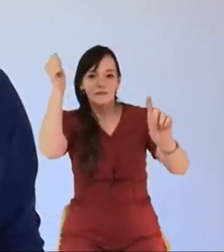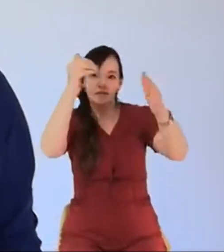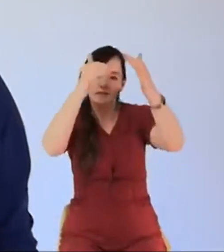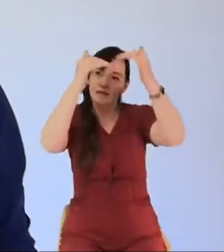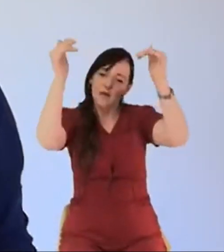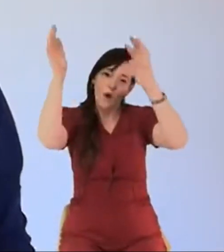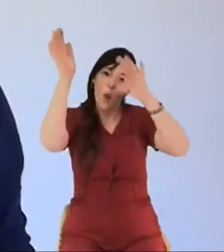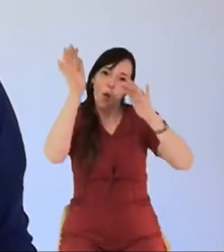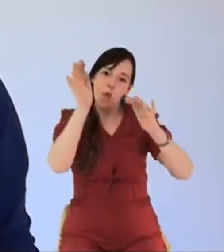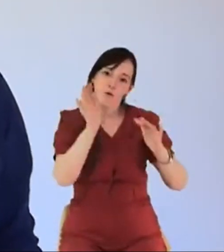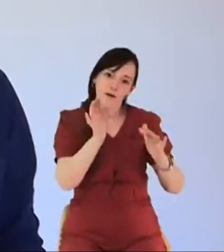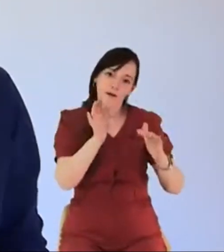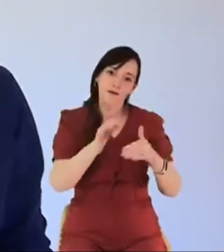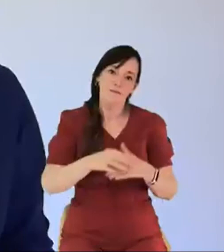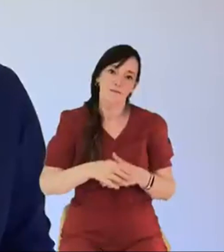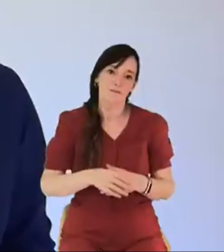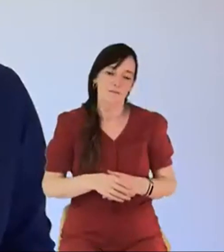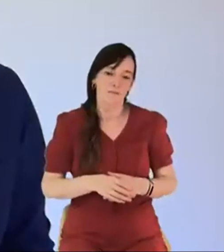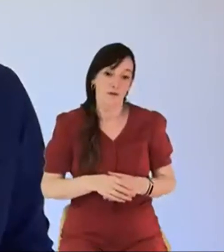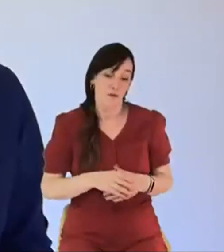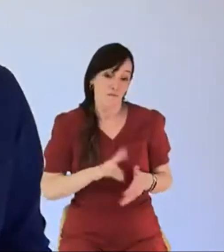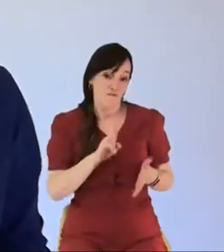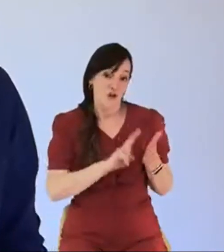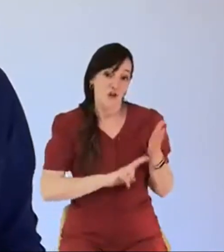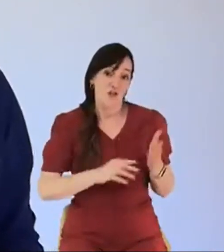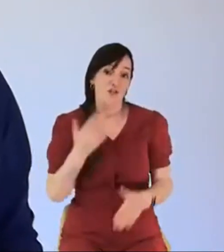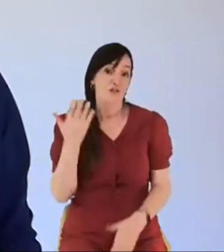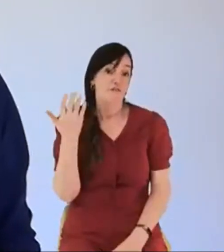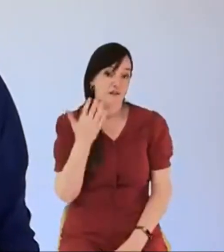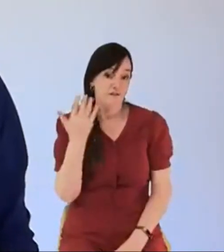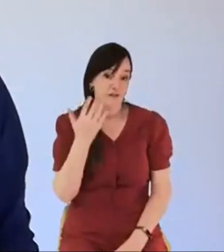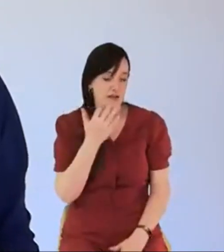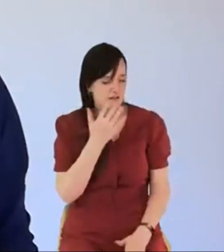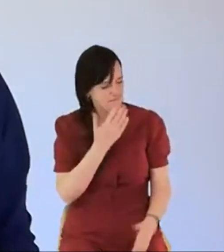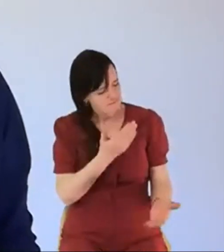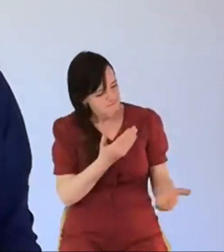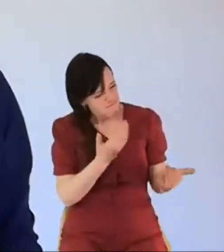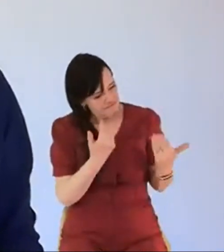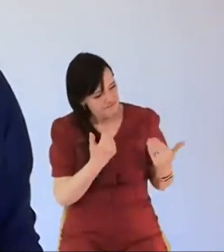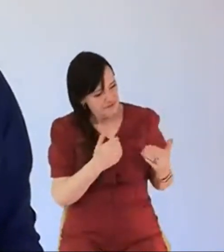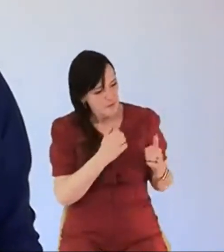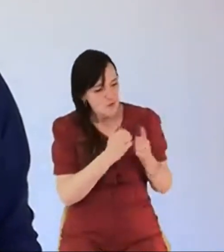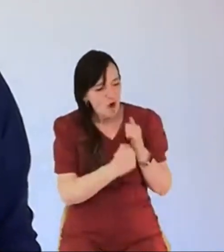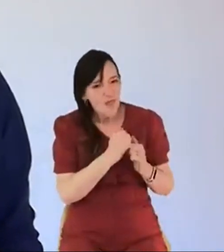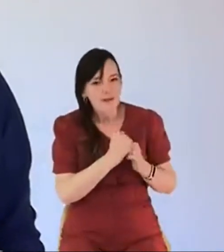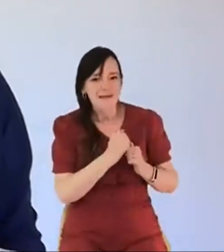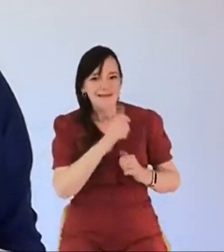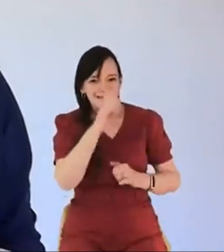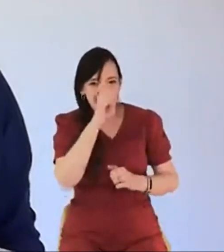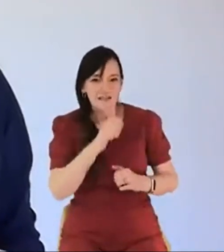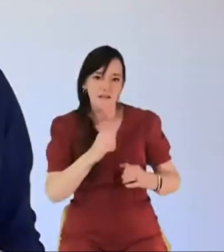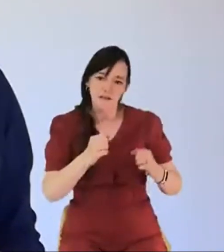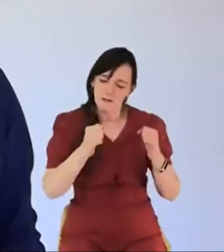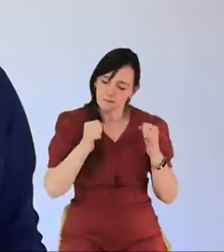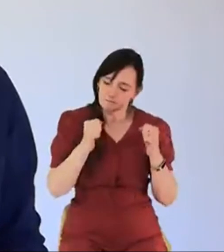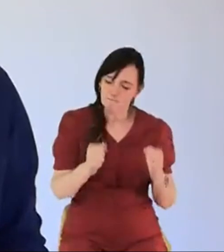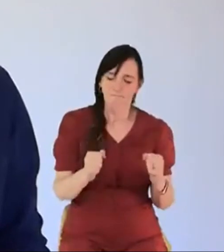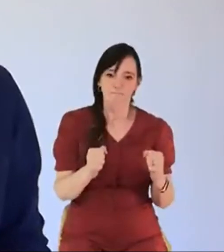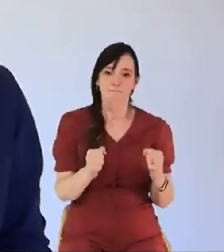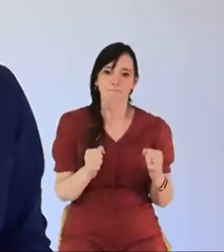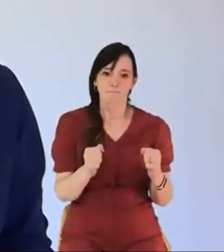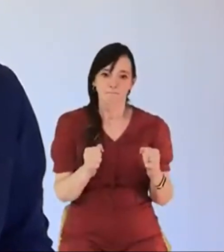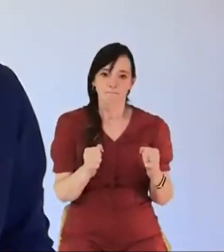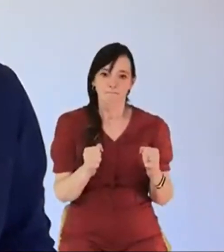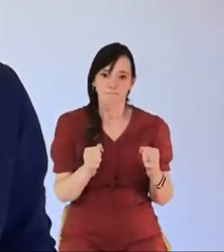so then verse 15 brothers and sisters stand firm